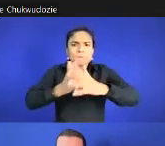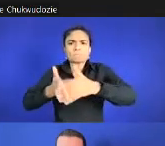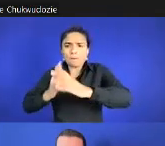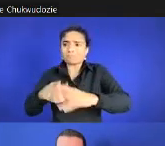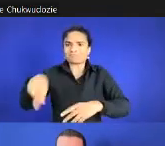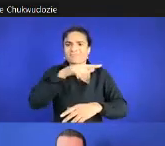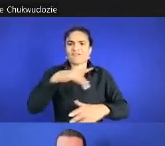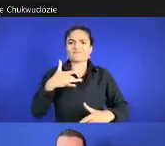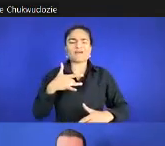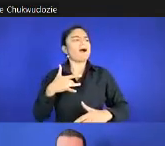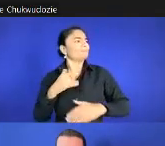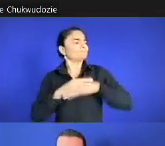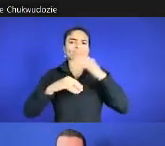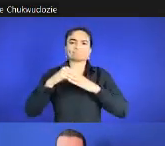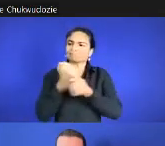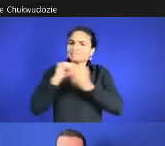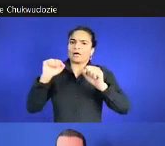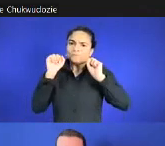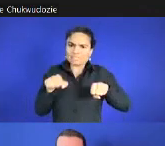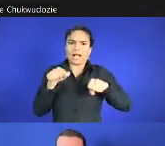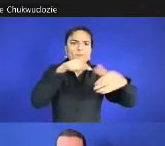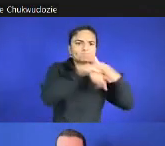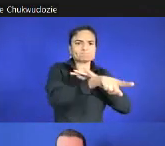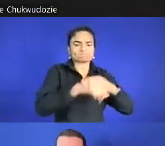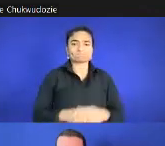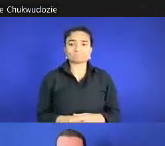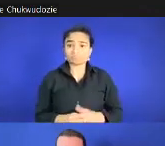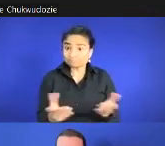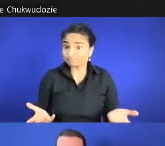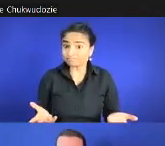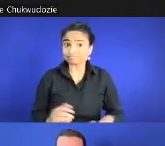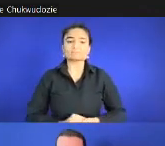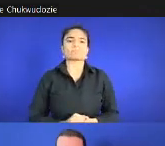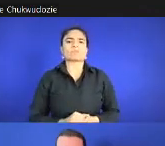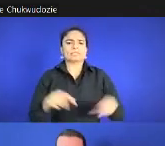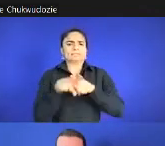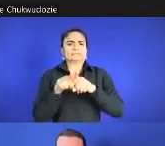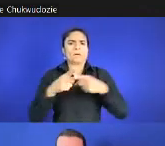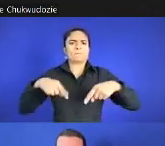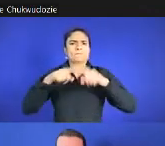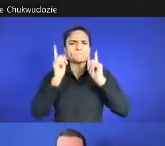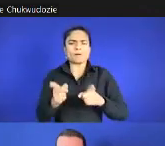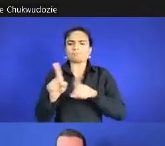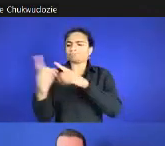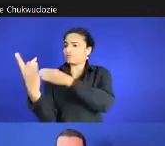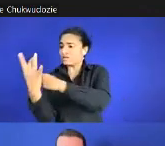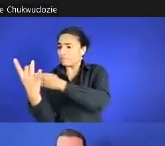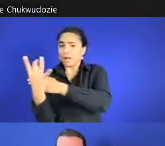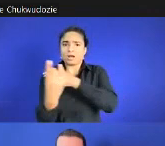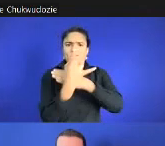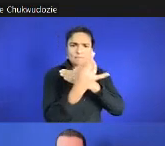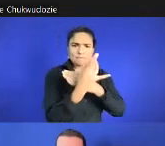and whether or not the issue raised can be addressed or not. Sometimes the things that people request for or